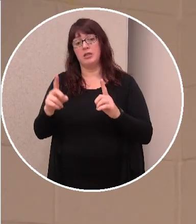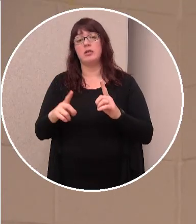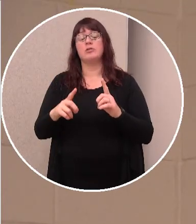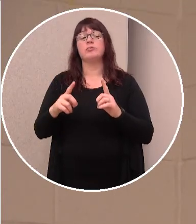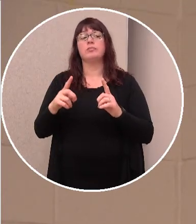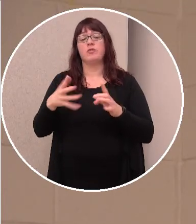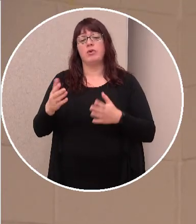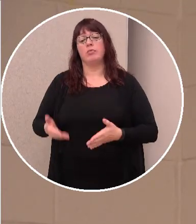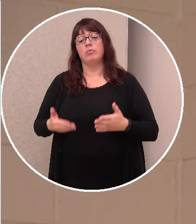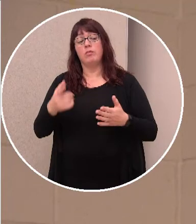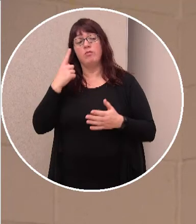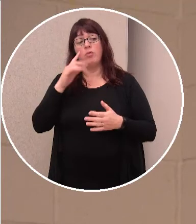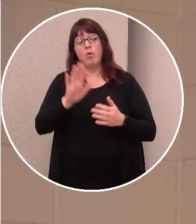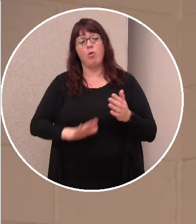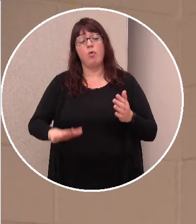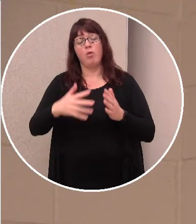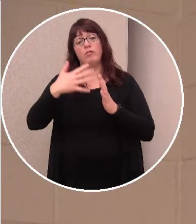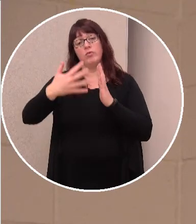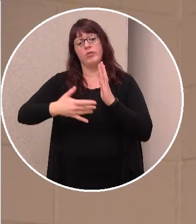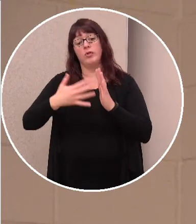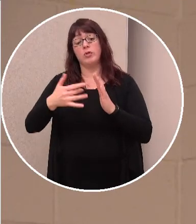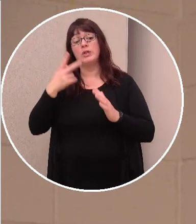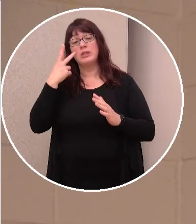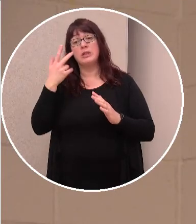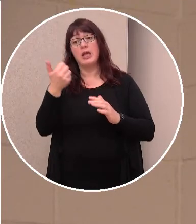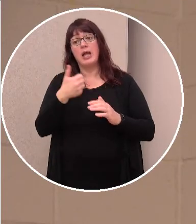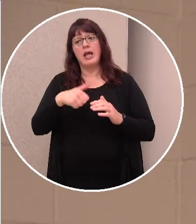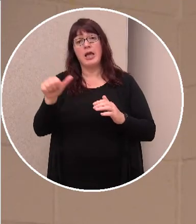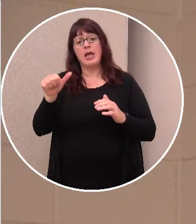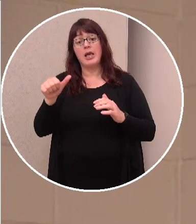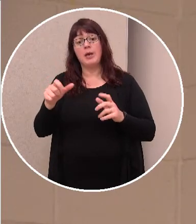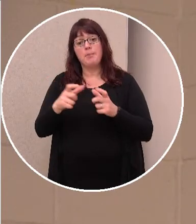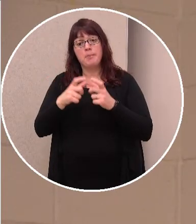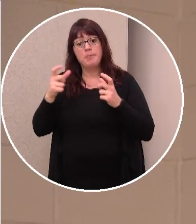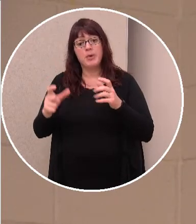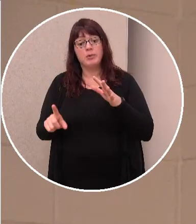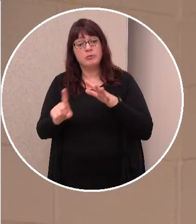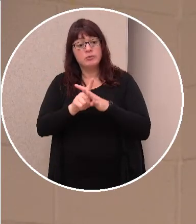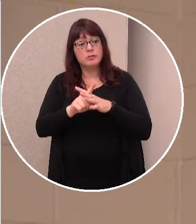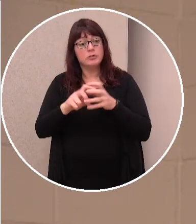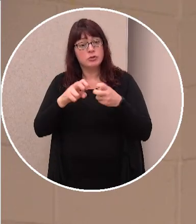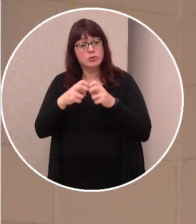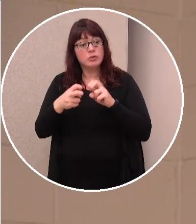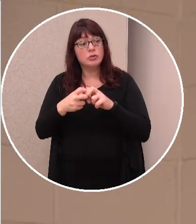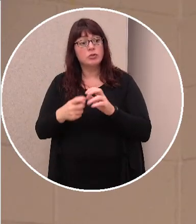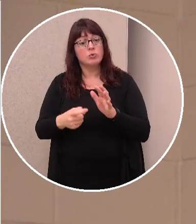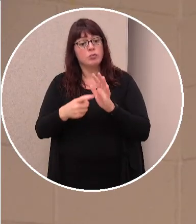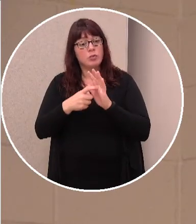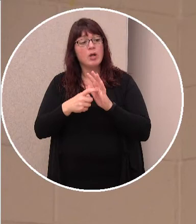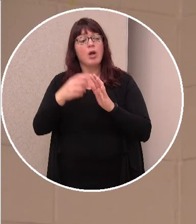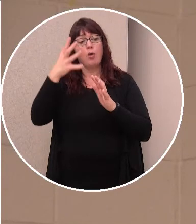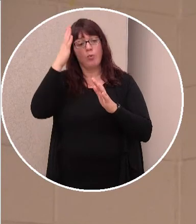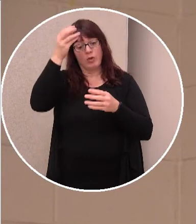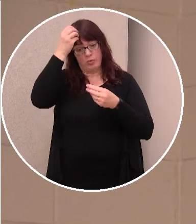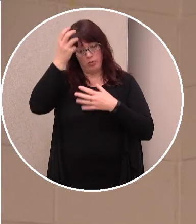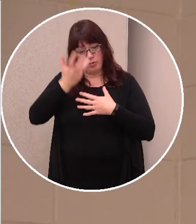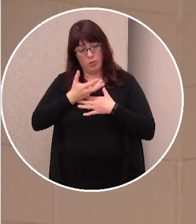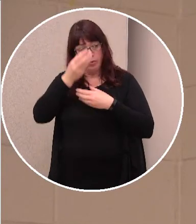Development for review. If there are any substantial changes that are coming back from the department, it will be brought back to the